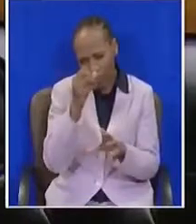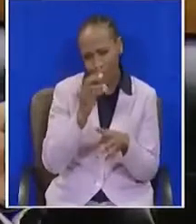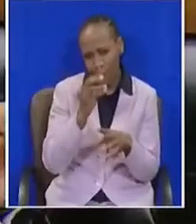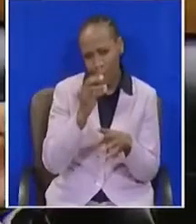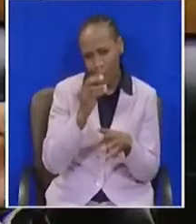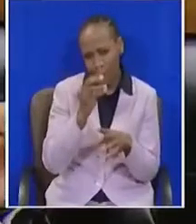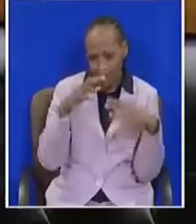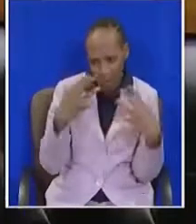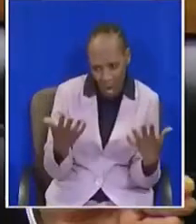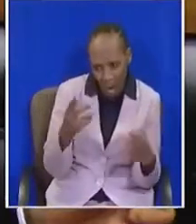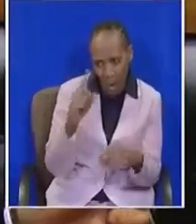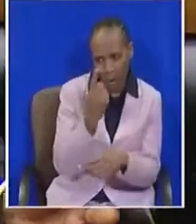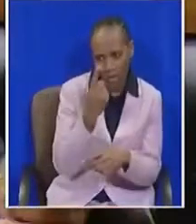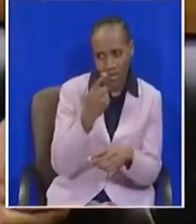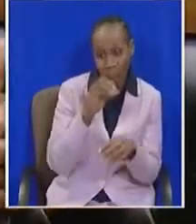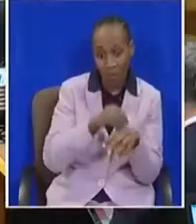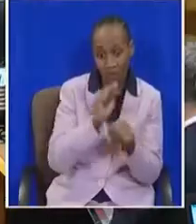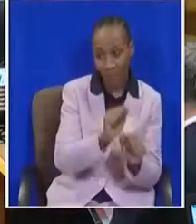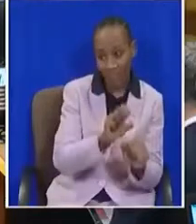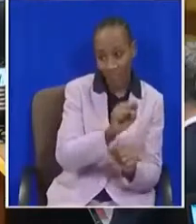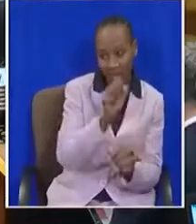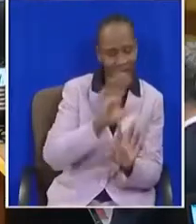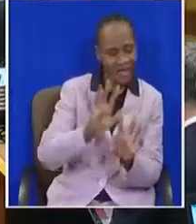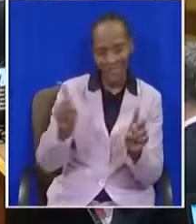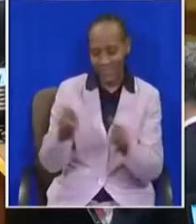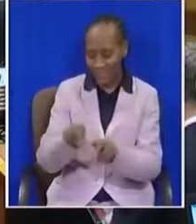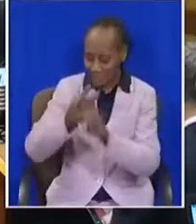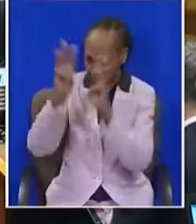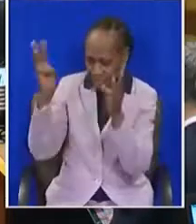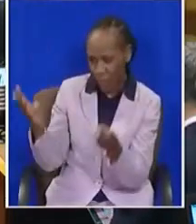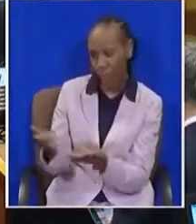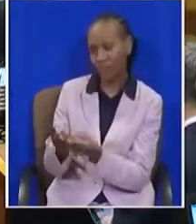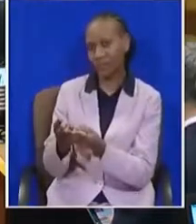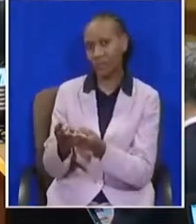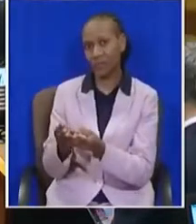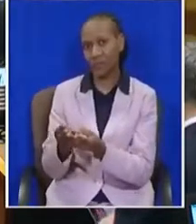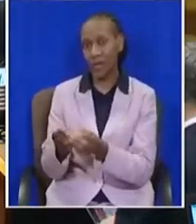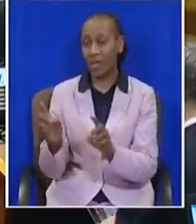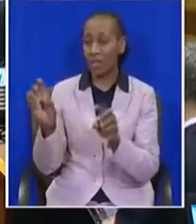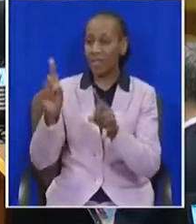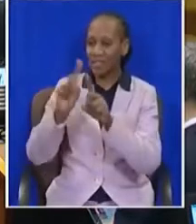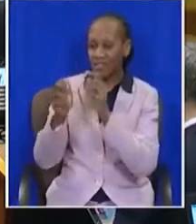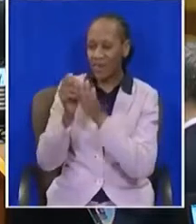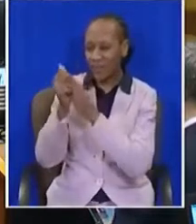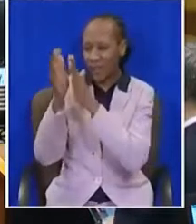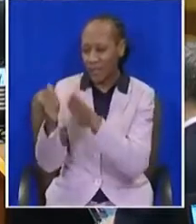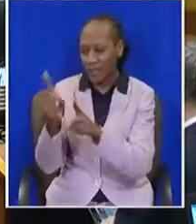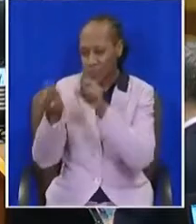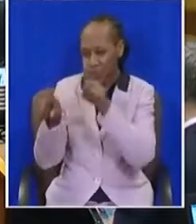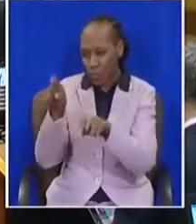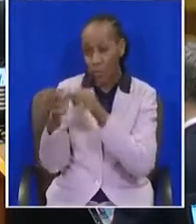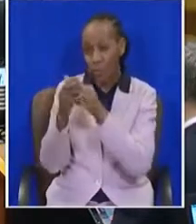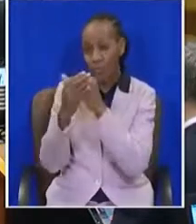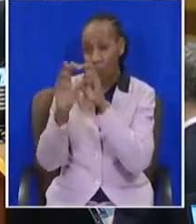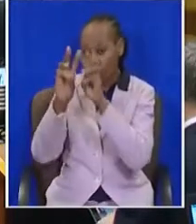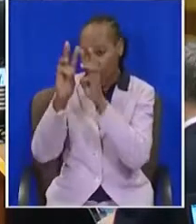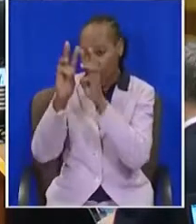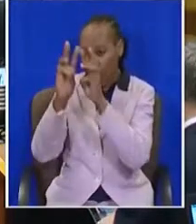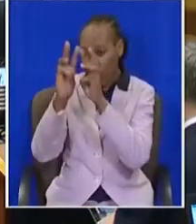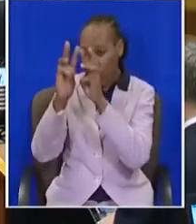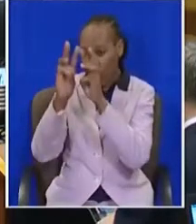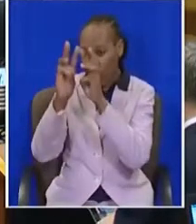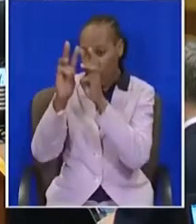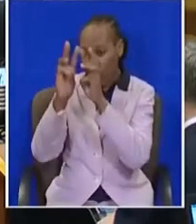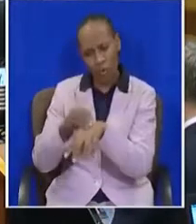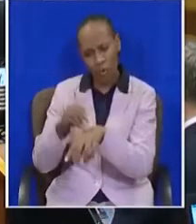a global problem that has been accepted by the global leaders as a time bomb to everybody else.